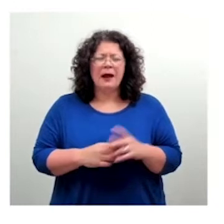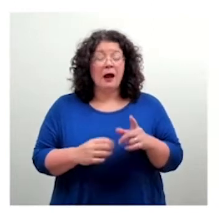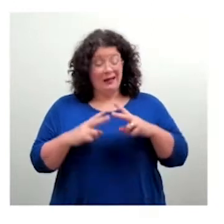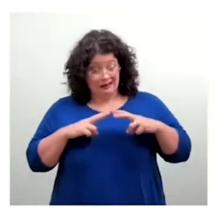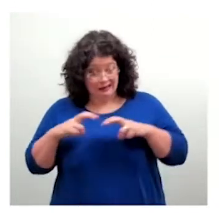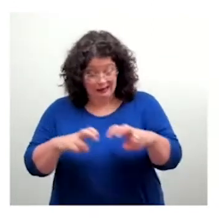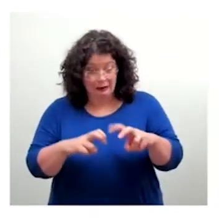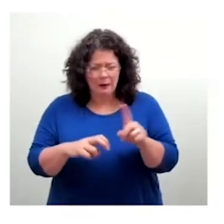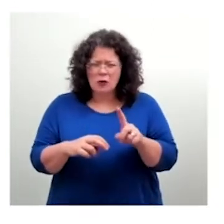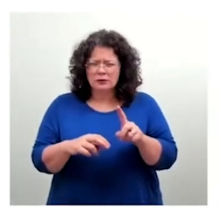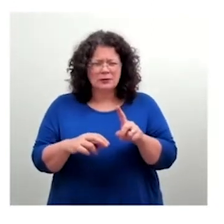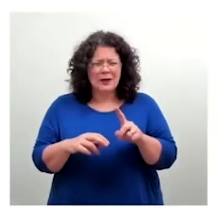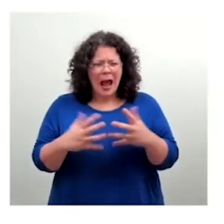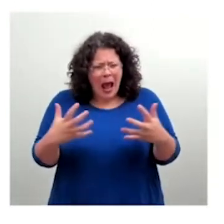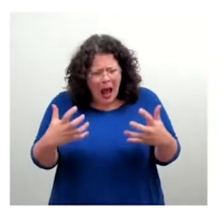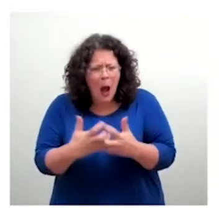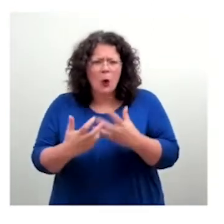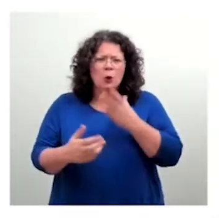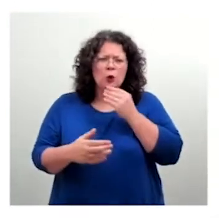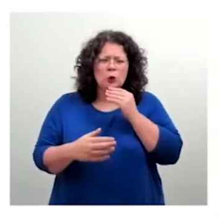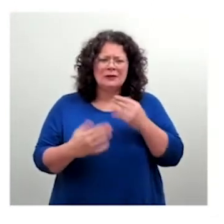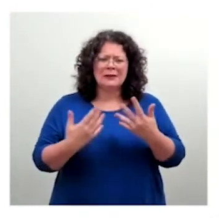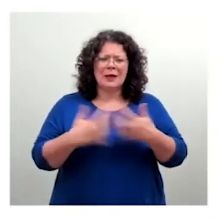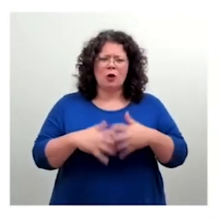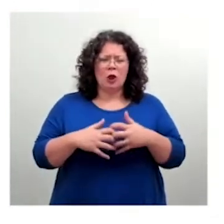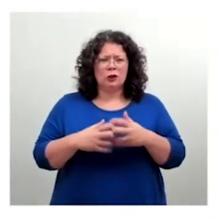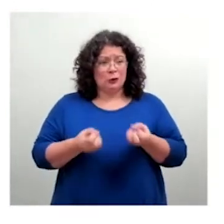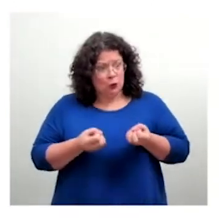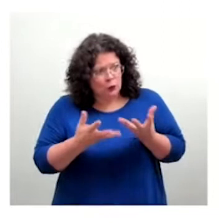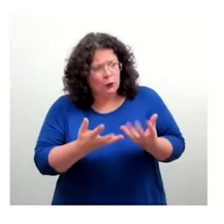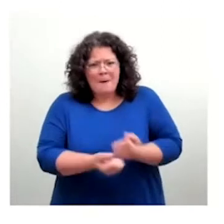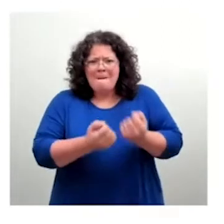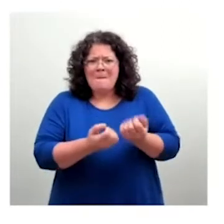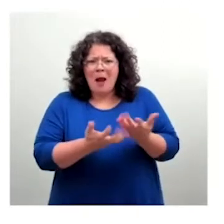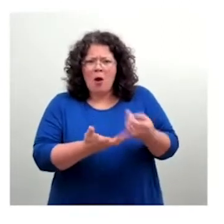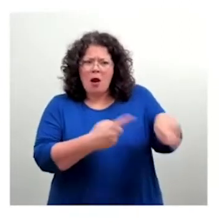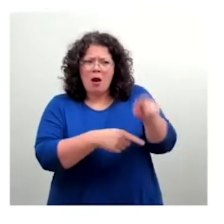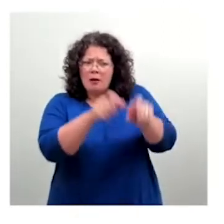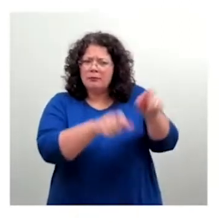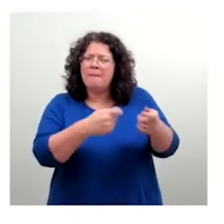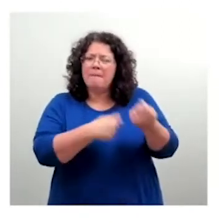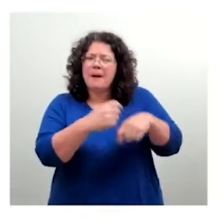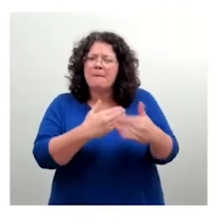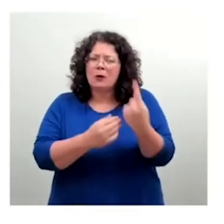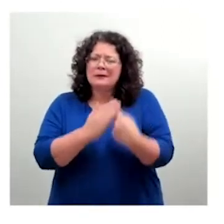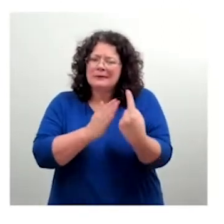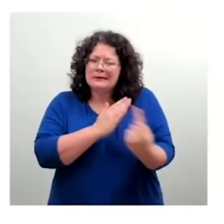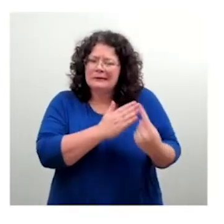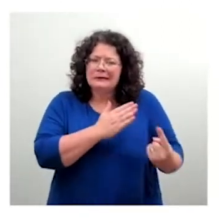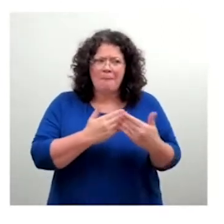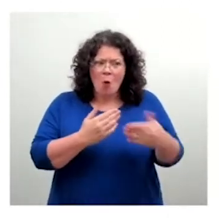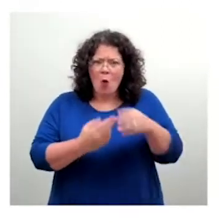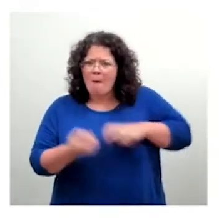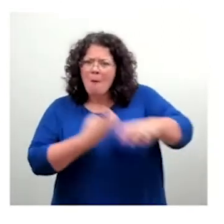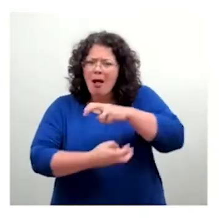way that has the potential to be useful and beneficial to everybody. And that actually is going